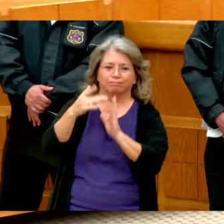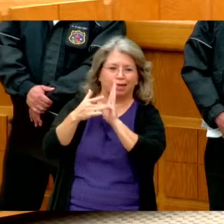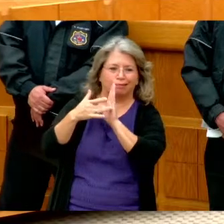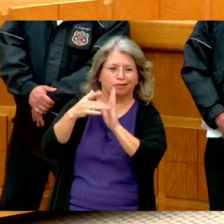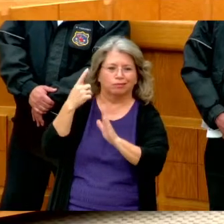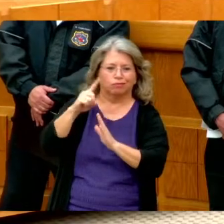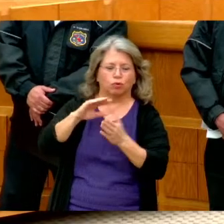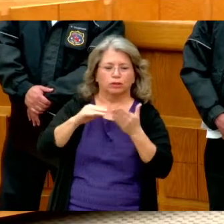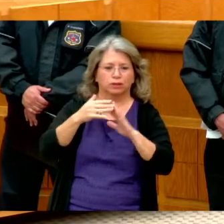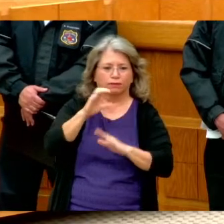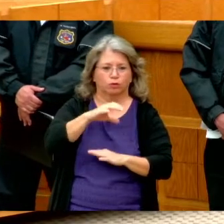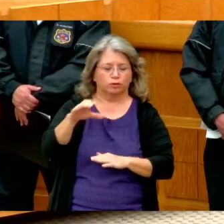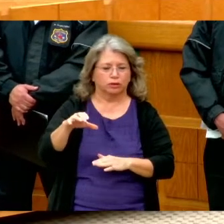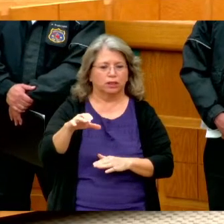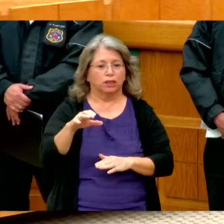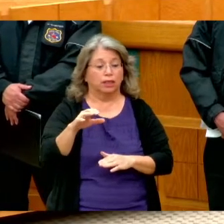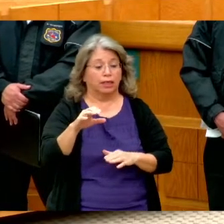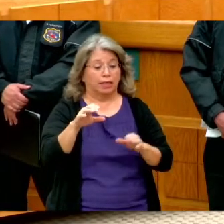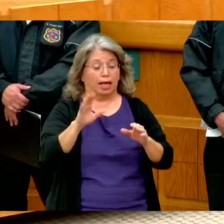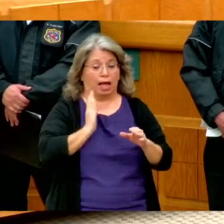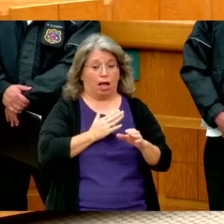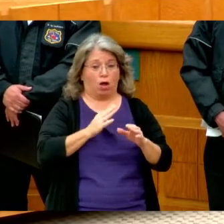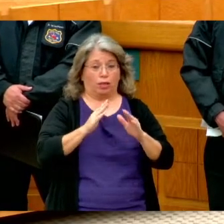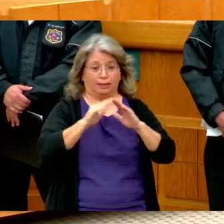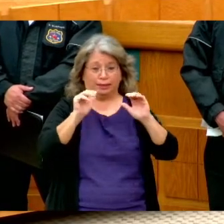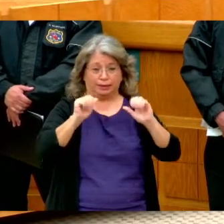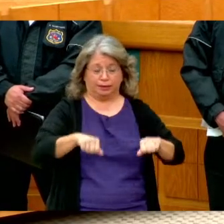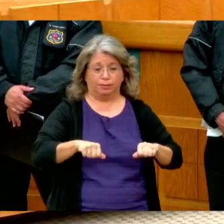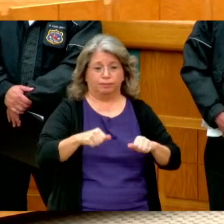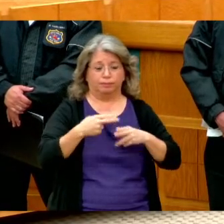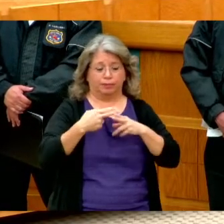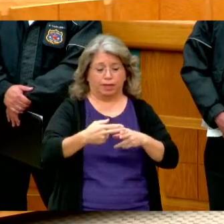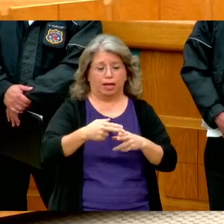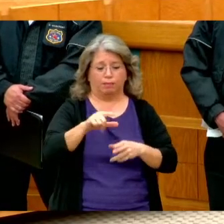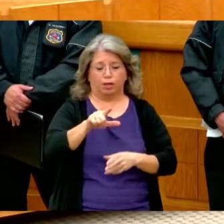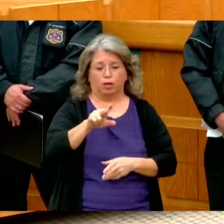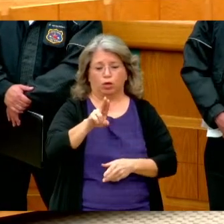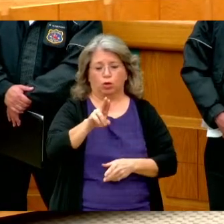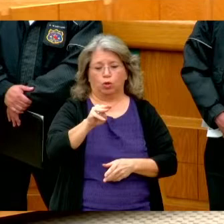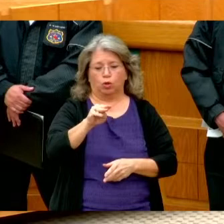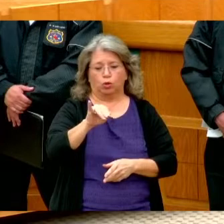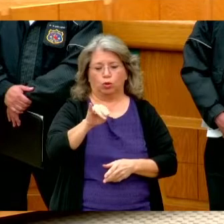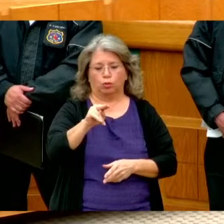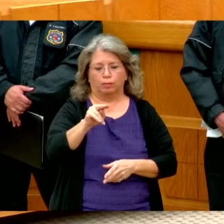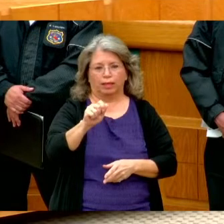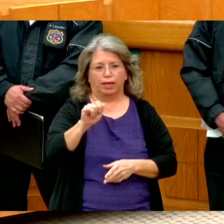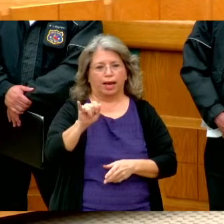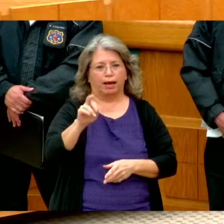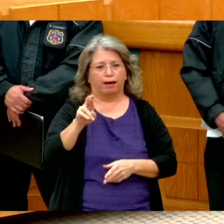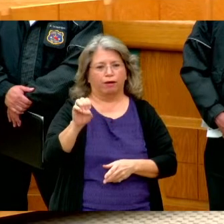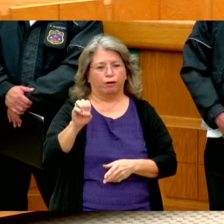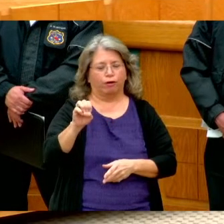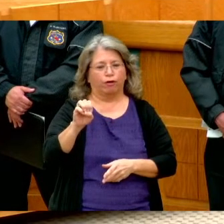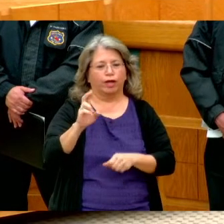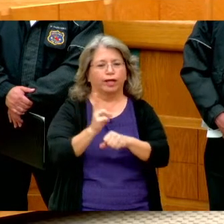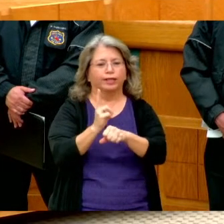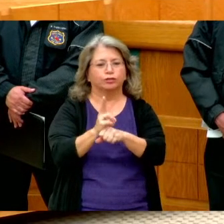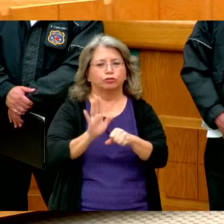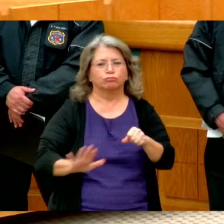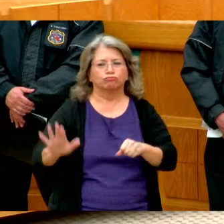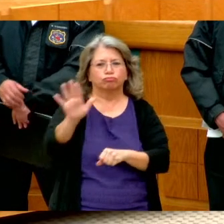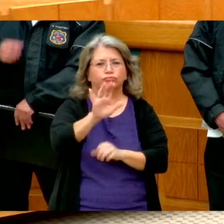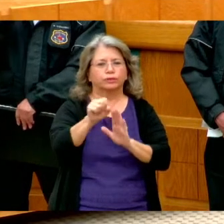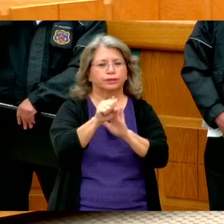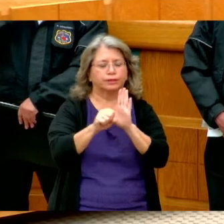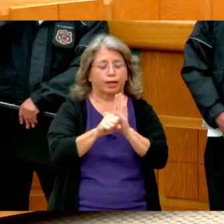Collins. The system that we're using is named Luminaire. It's being used in other jurisdictions across our state, and so